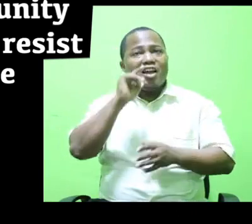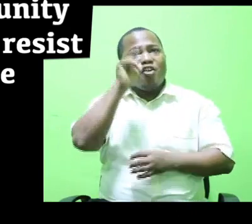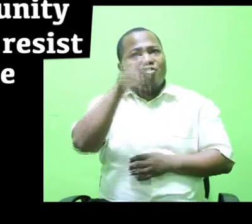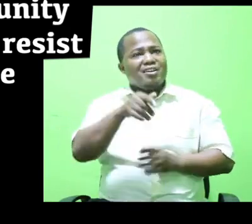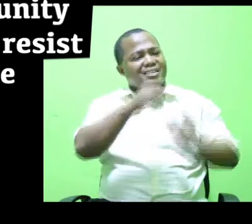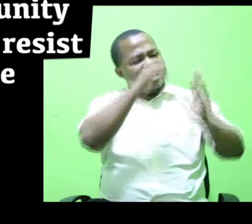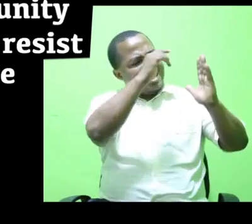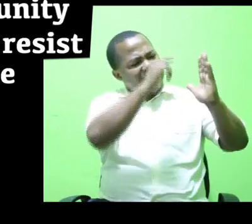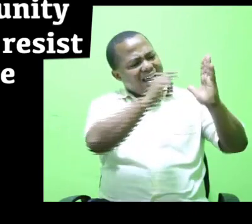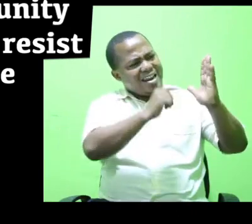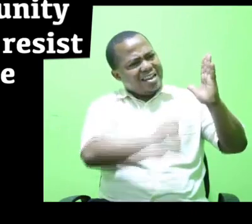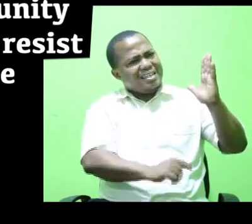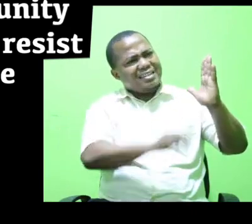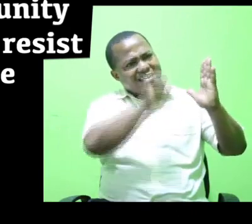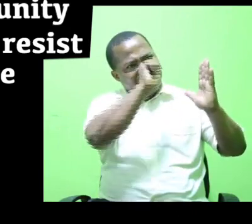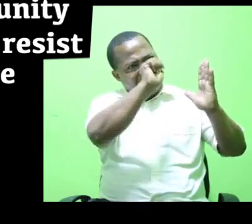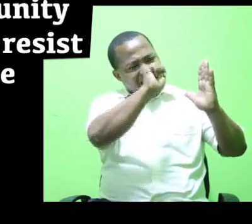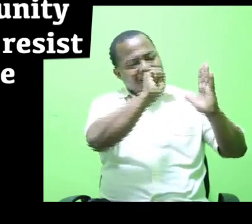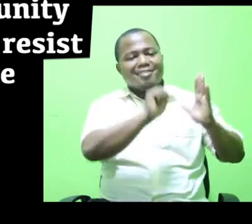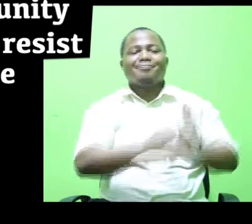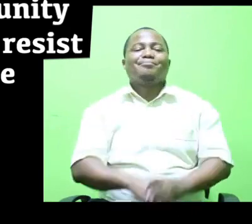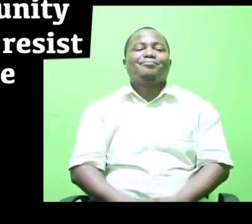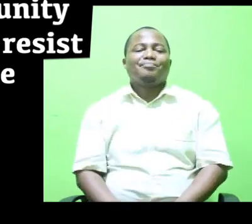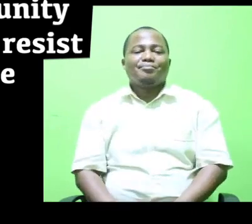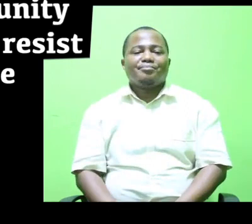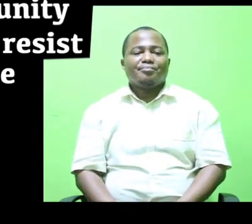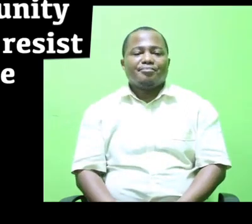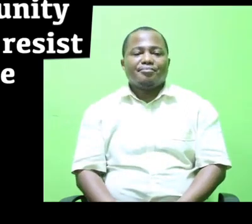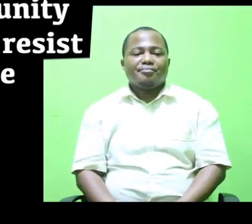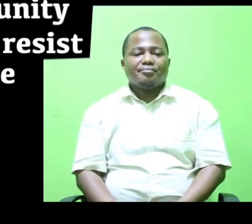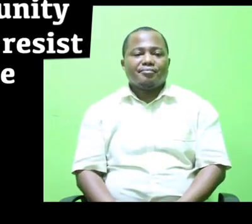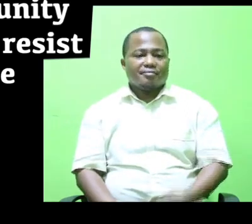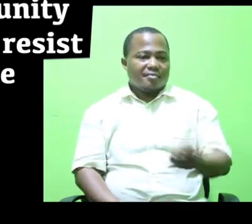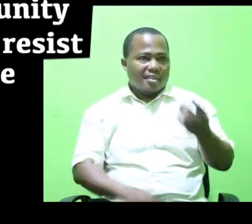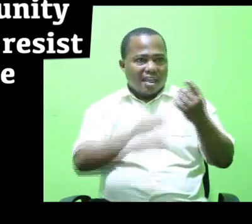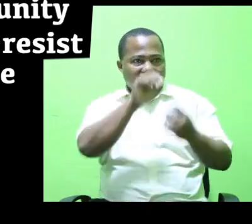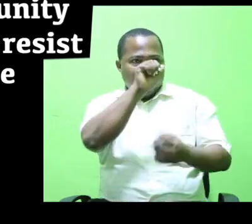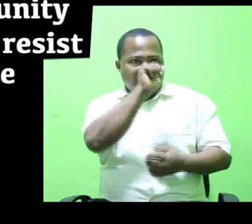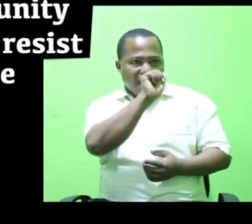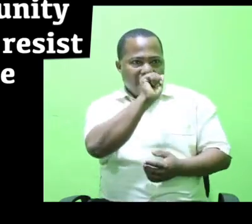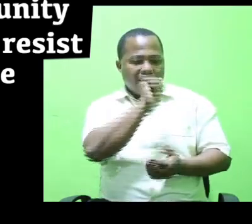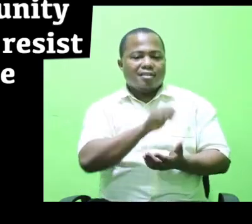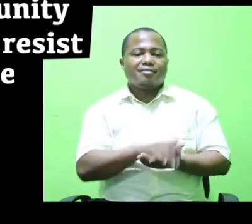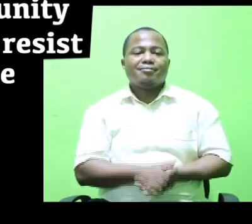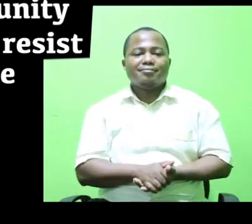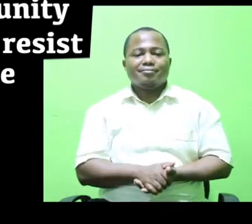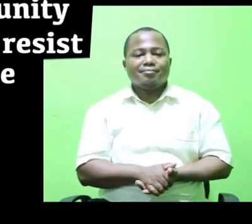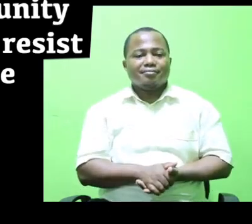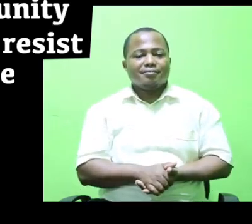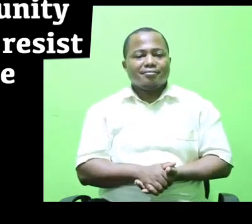with the list A item. A.